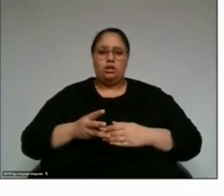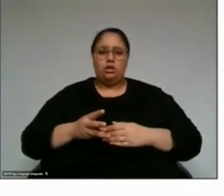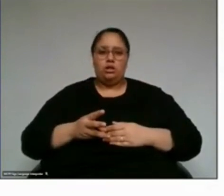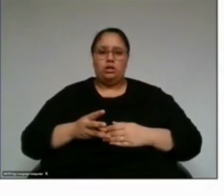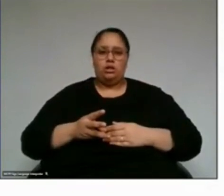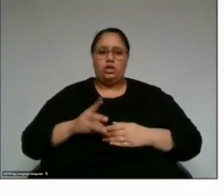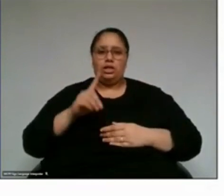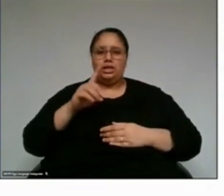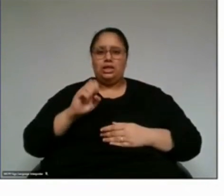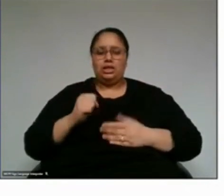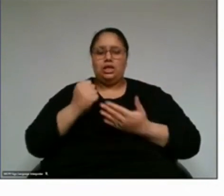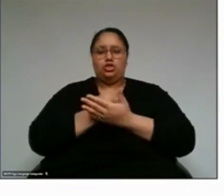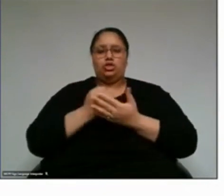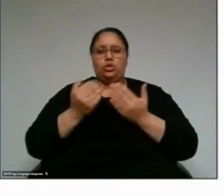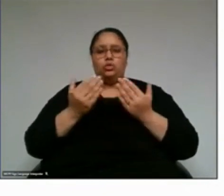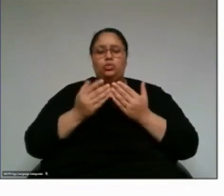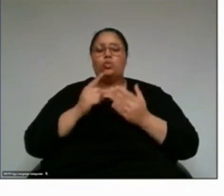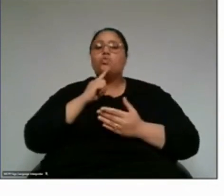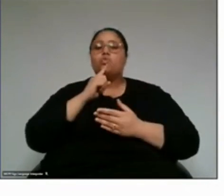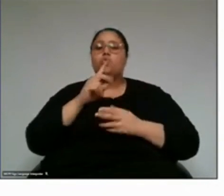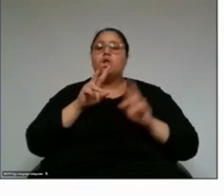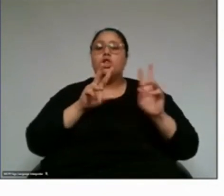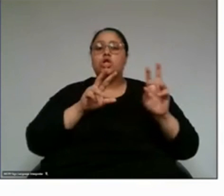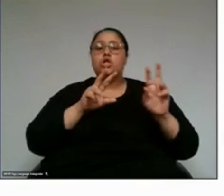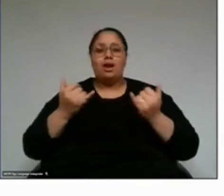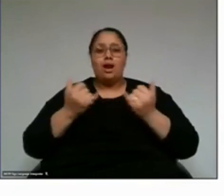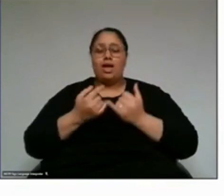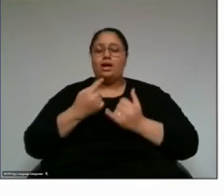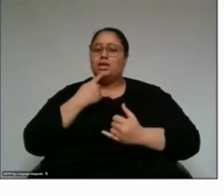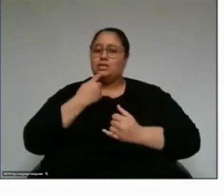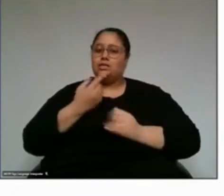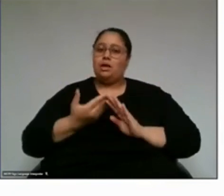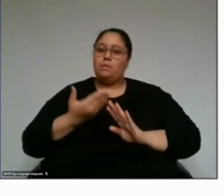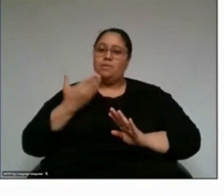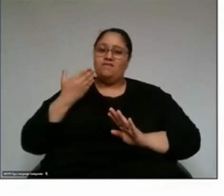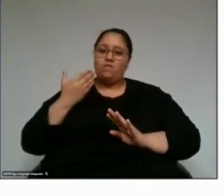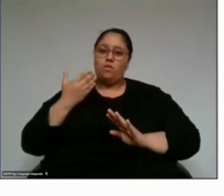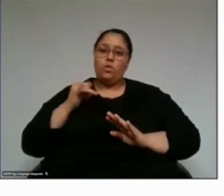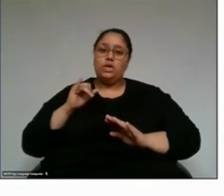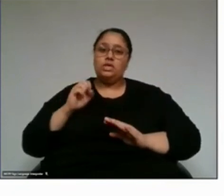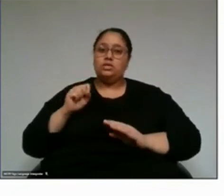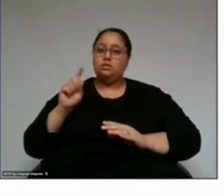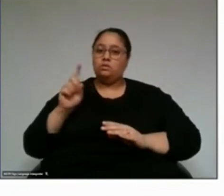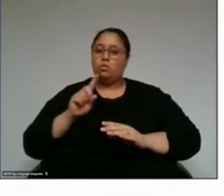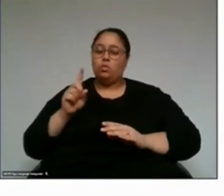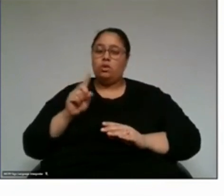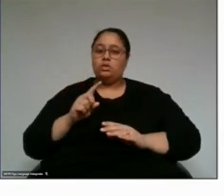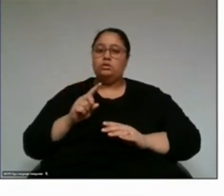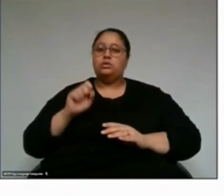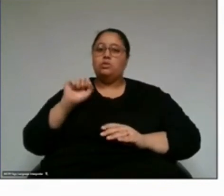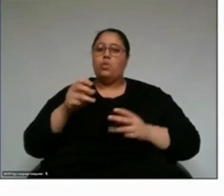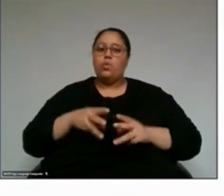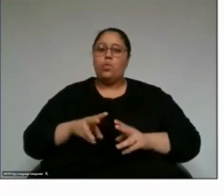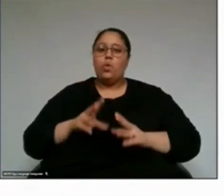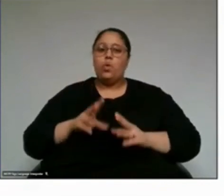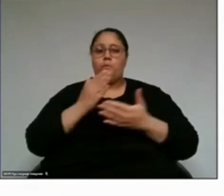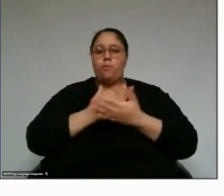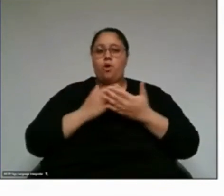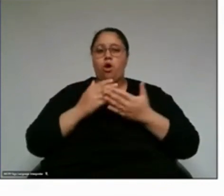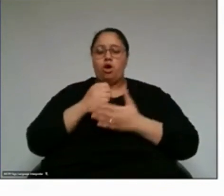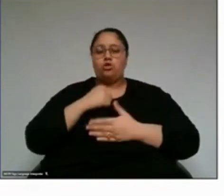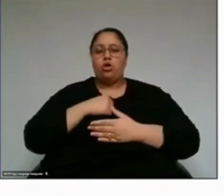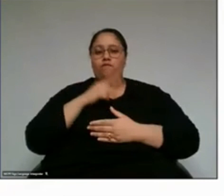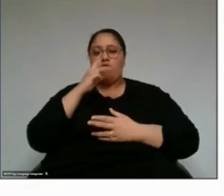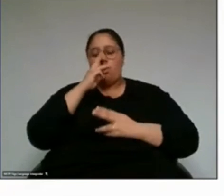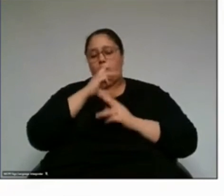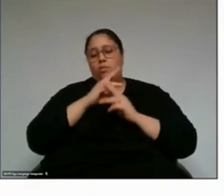real issue, as I have said before, is a desperate attempt on the part of the honourable member